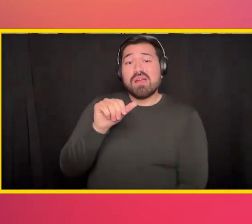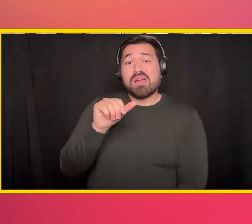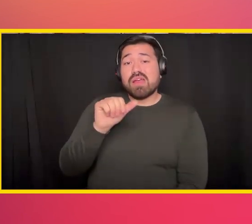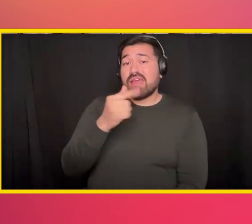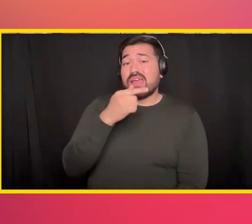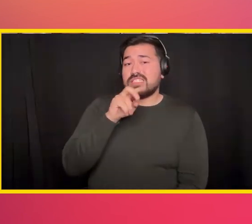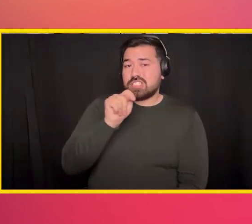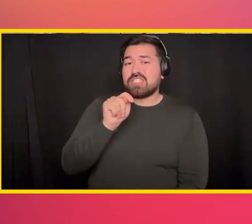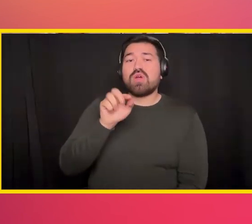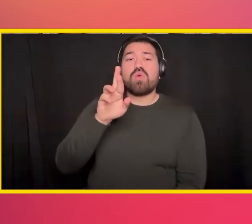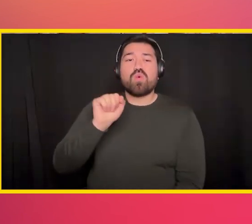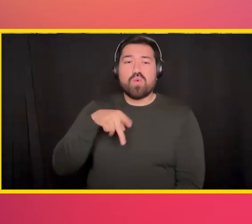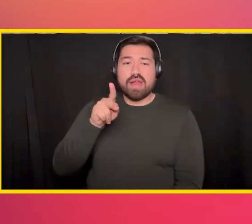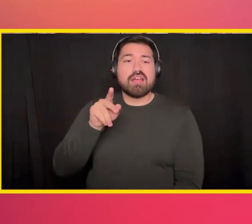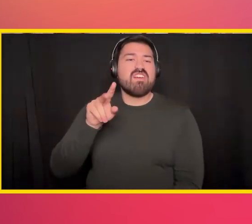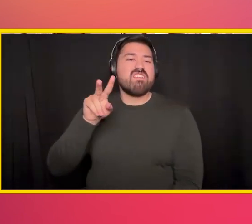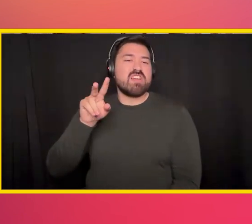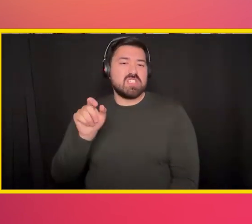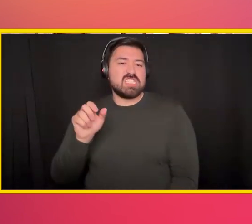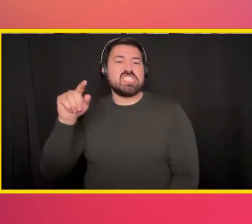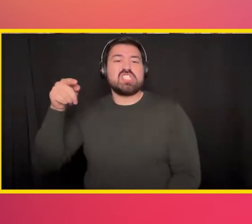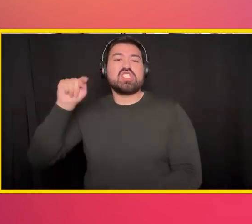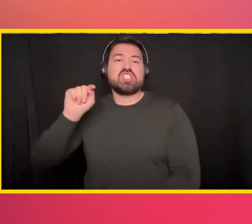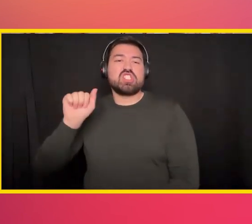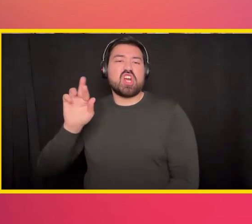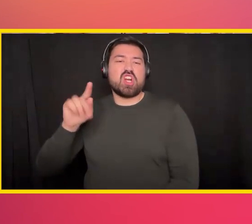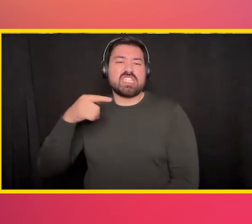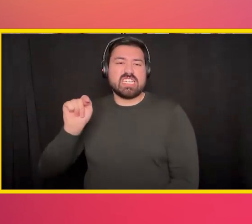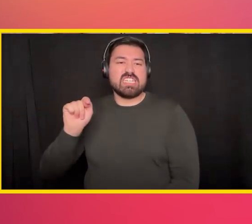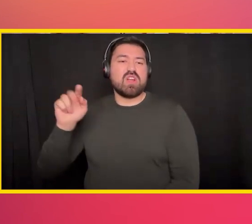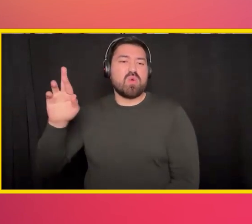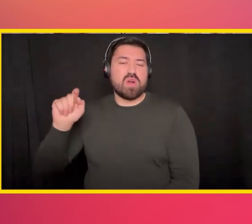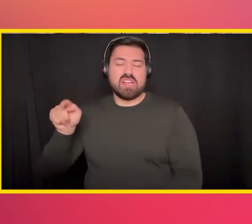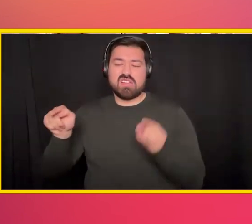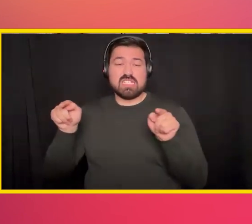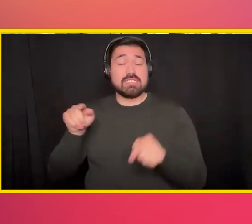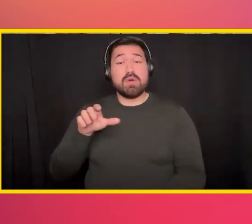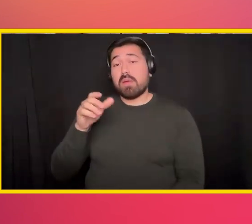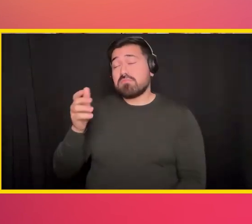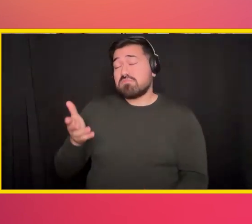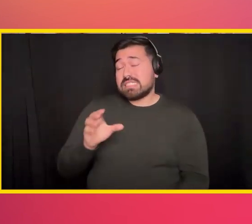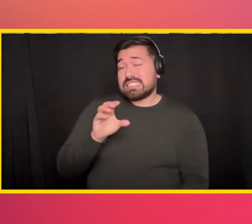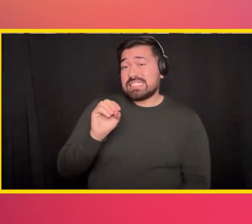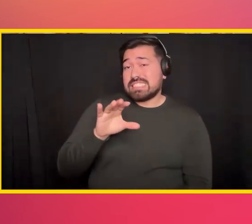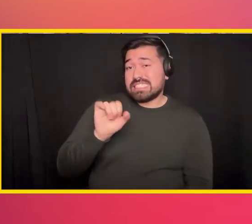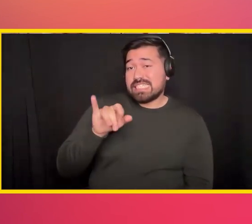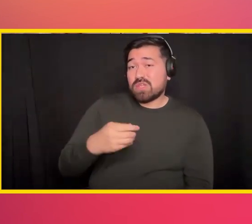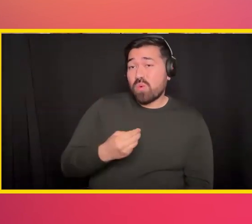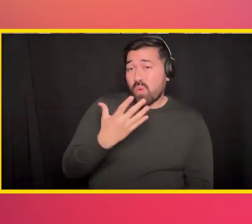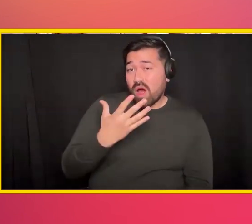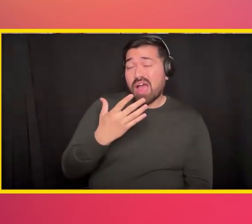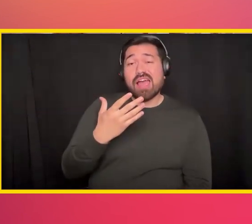Leticia Nieto's addressing model here, right? Cis, white, male,